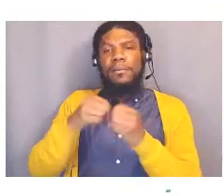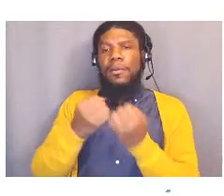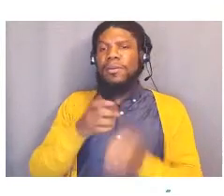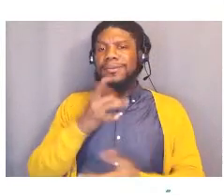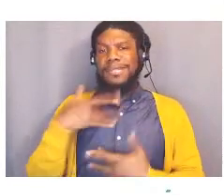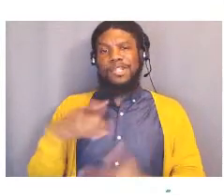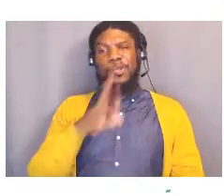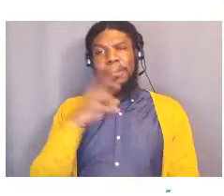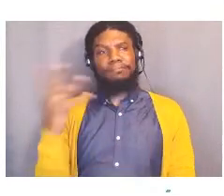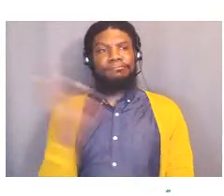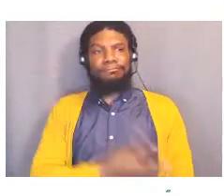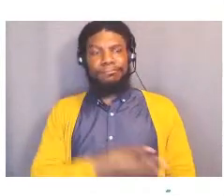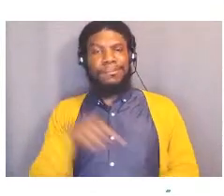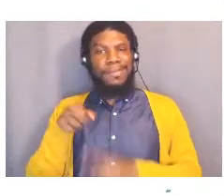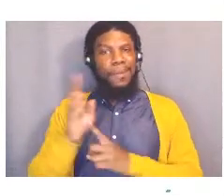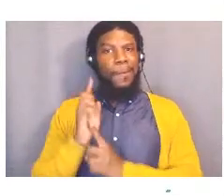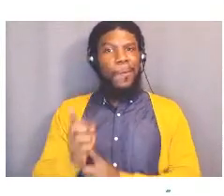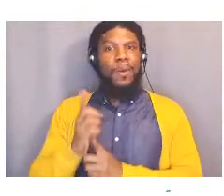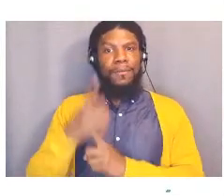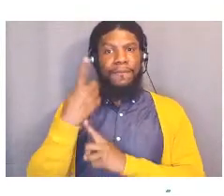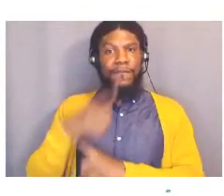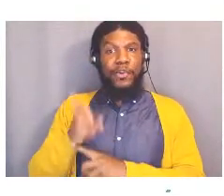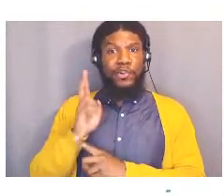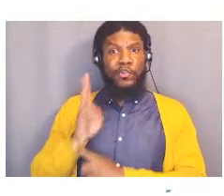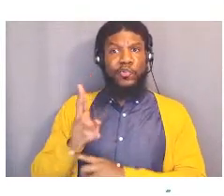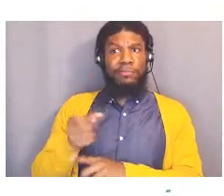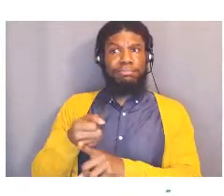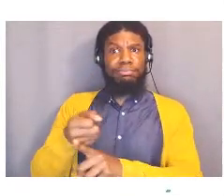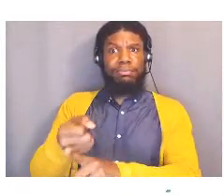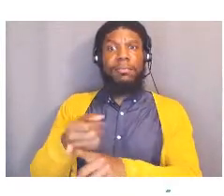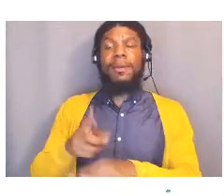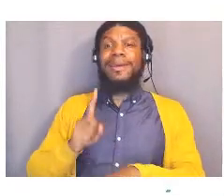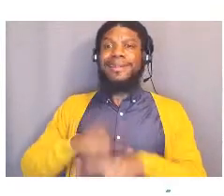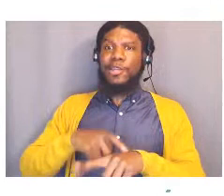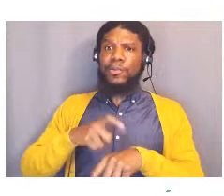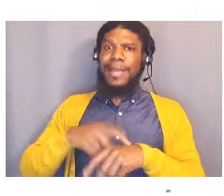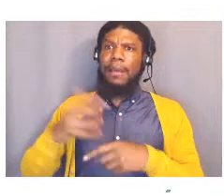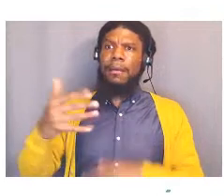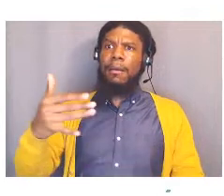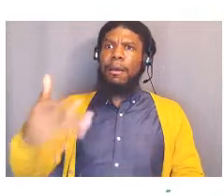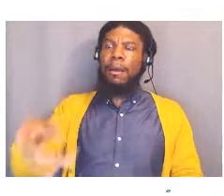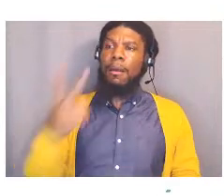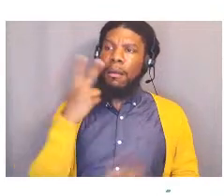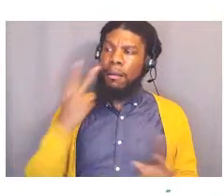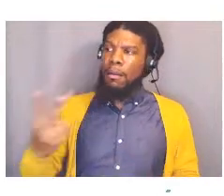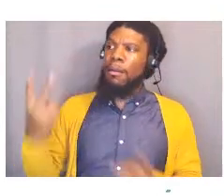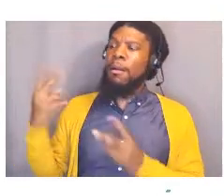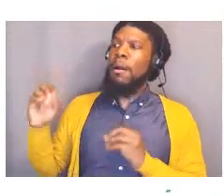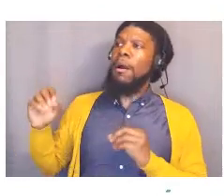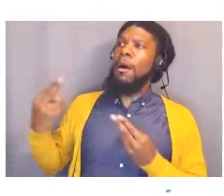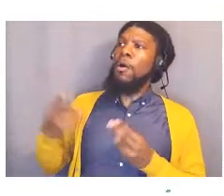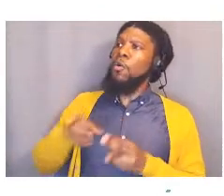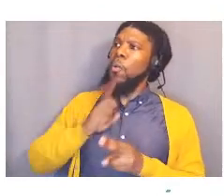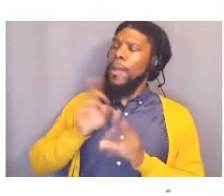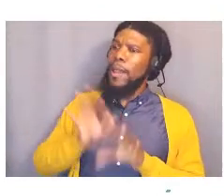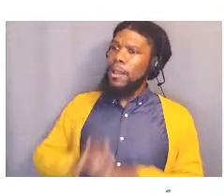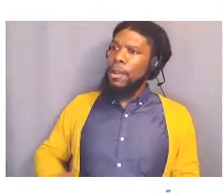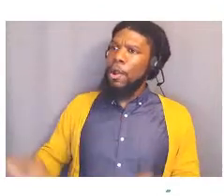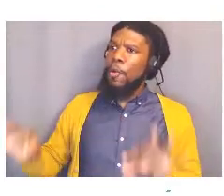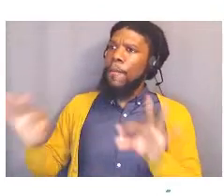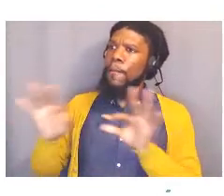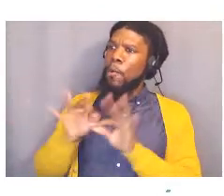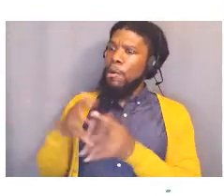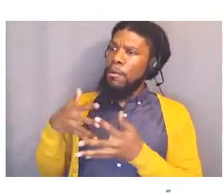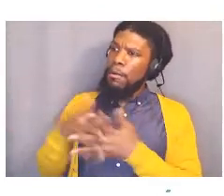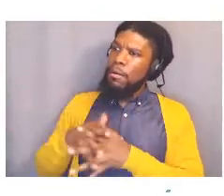significant these moments in history are until the passage of time makes it clear just how important a part of our history